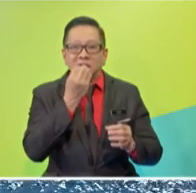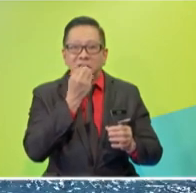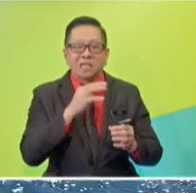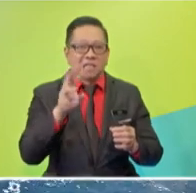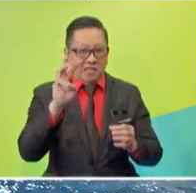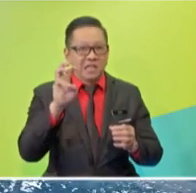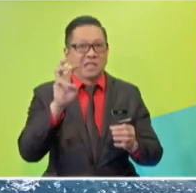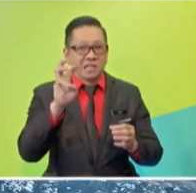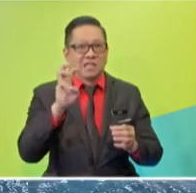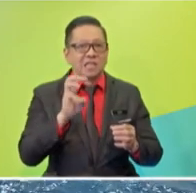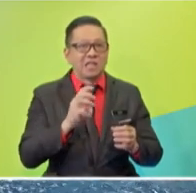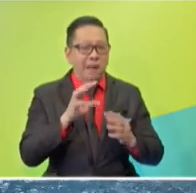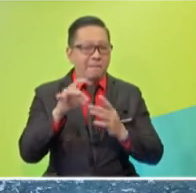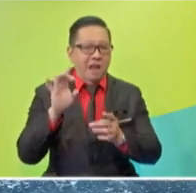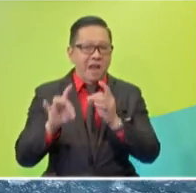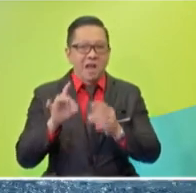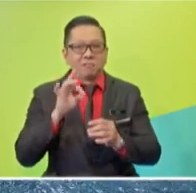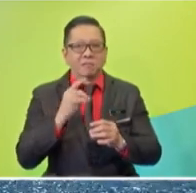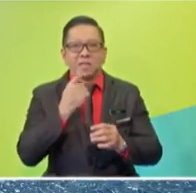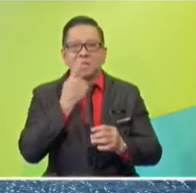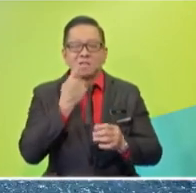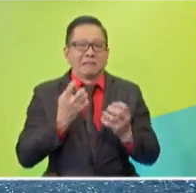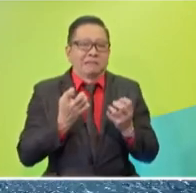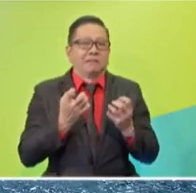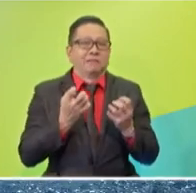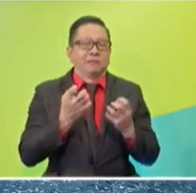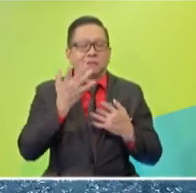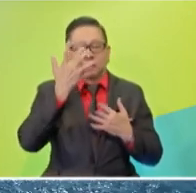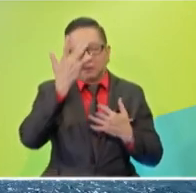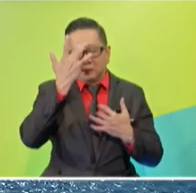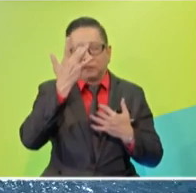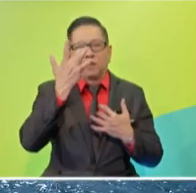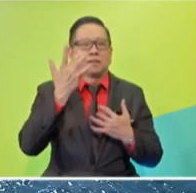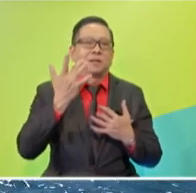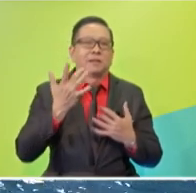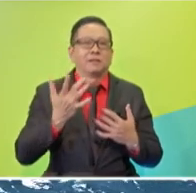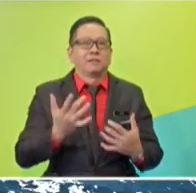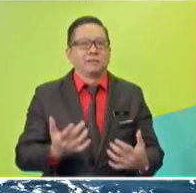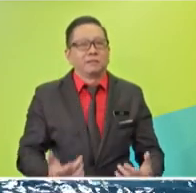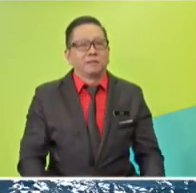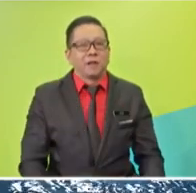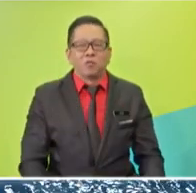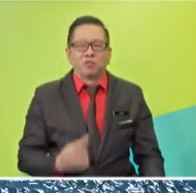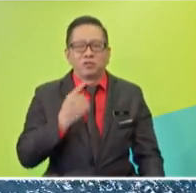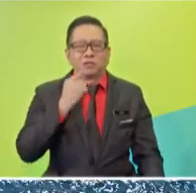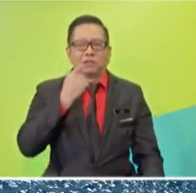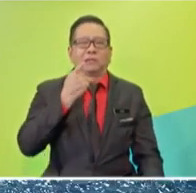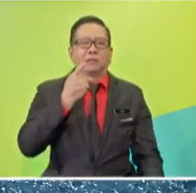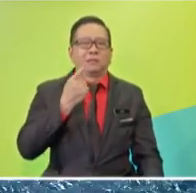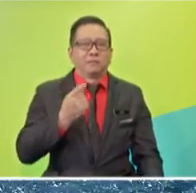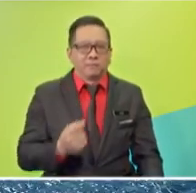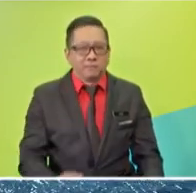of freezing ice cream, your mouth freezes and you get a terrible headache. Ouch, it